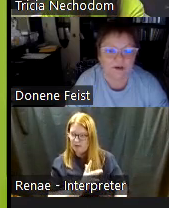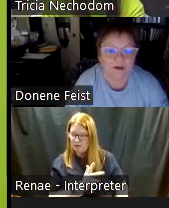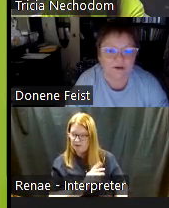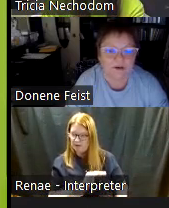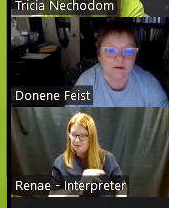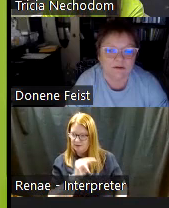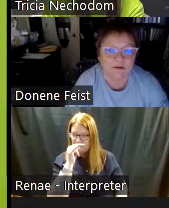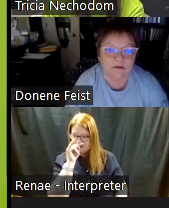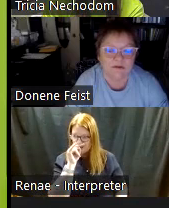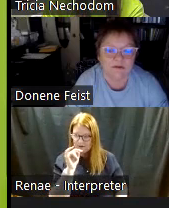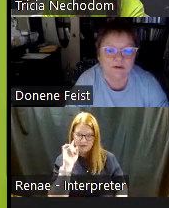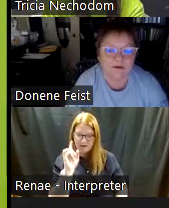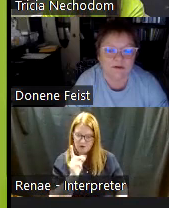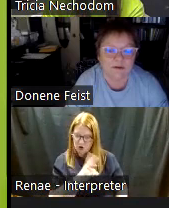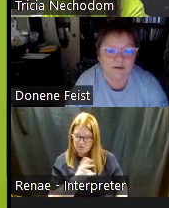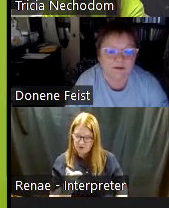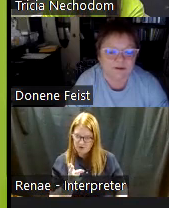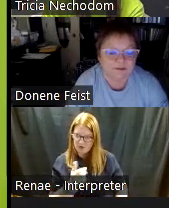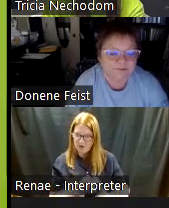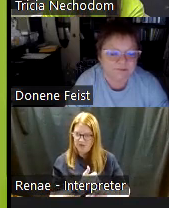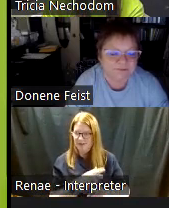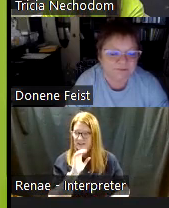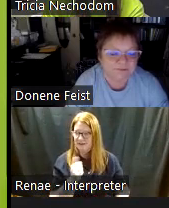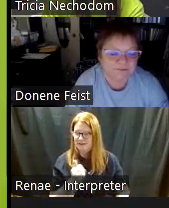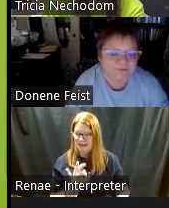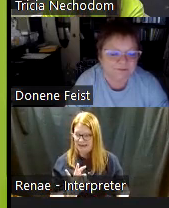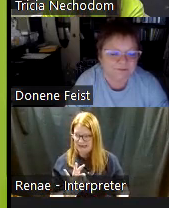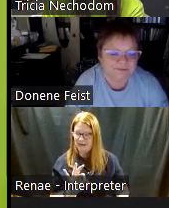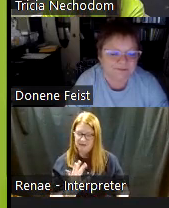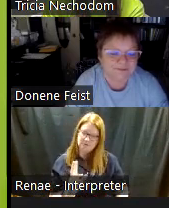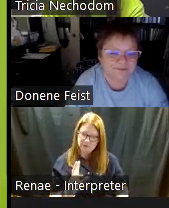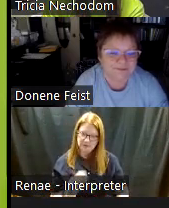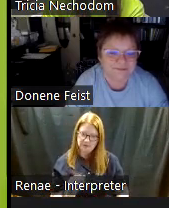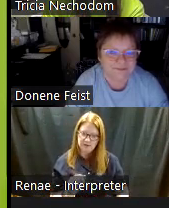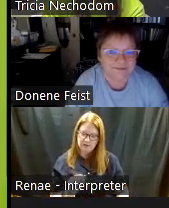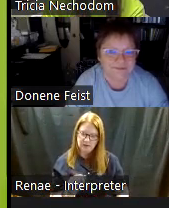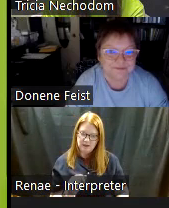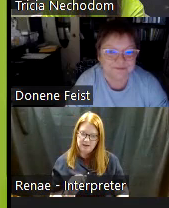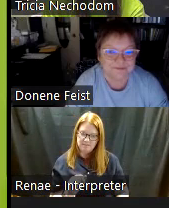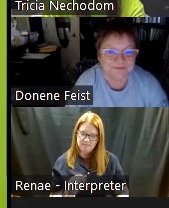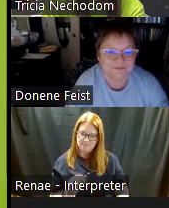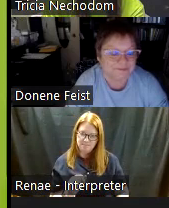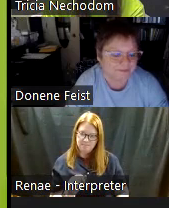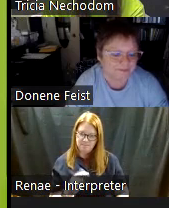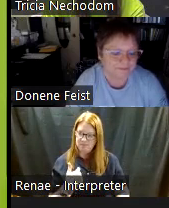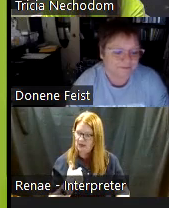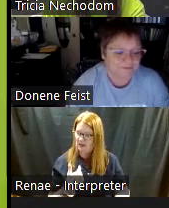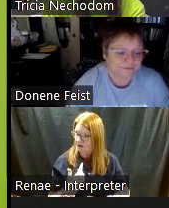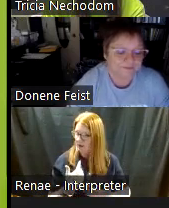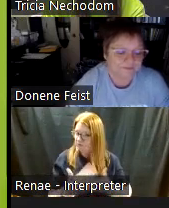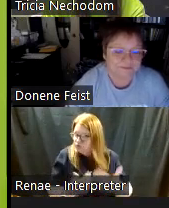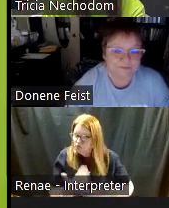kiddo that's deaf, hard of hearing. She's 19 now, and so this is kind of where I get all of my momentum from.